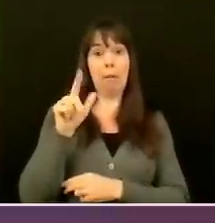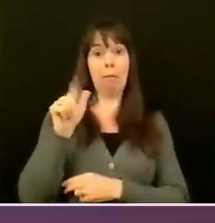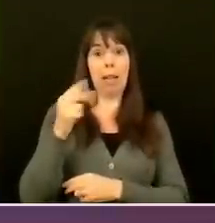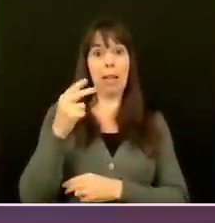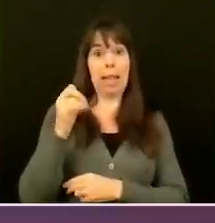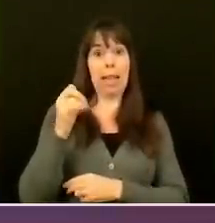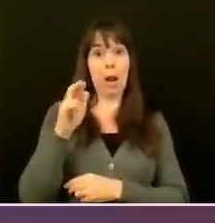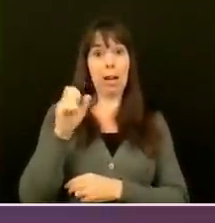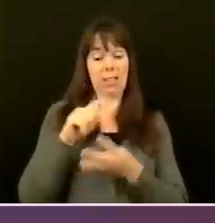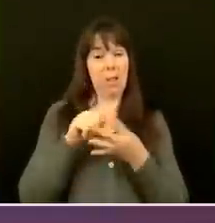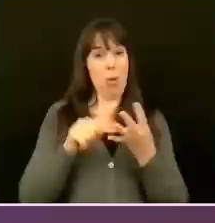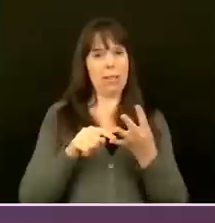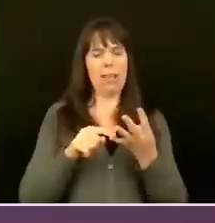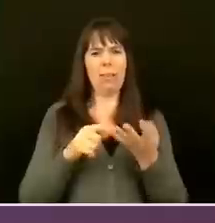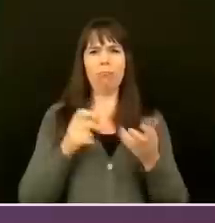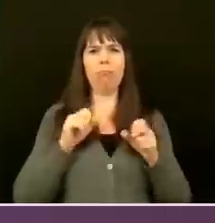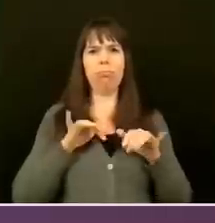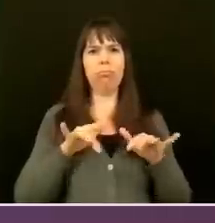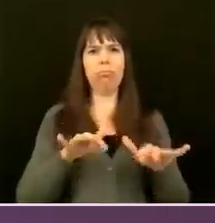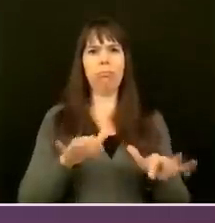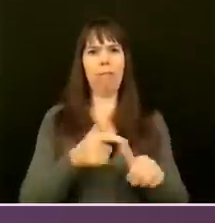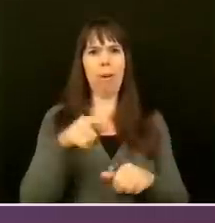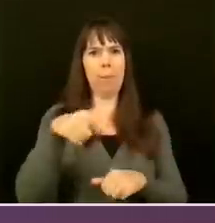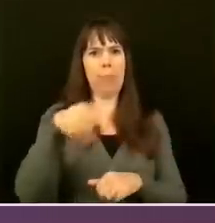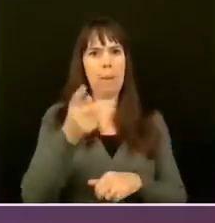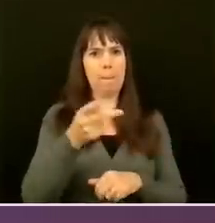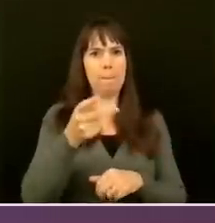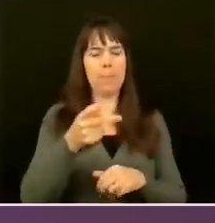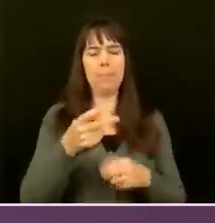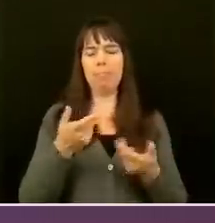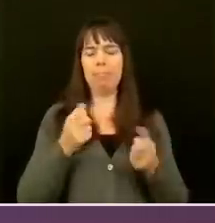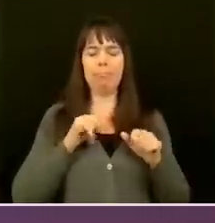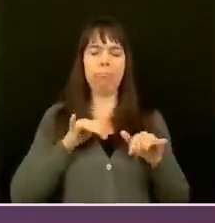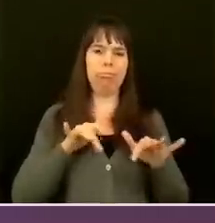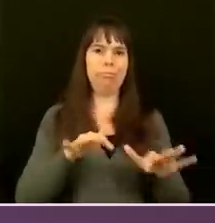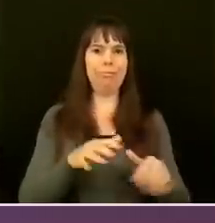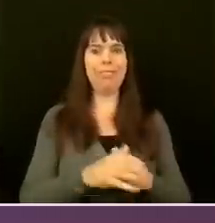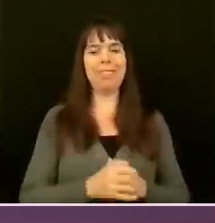four things ooze out of them, man. They ooze out of them.